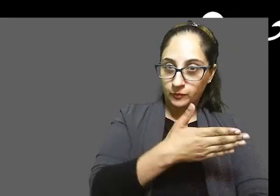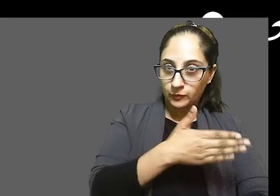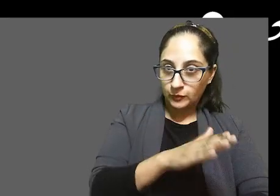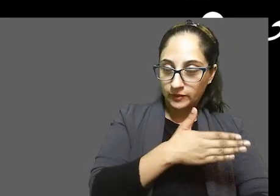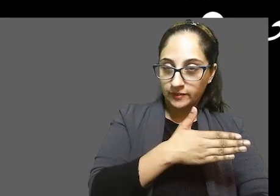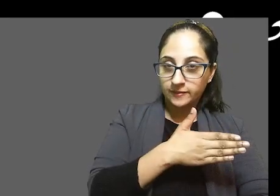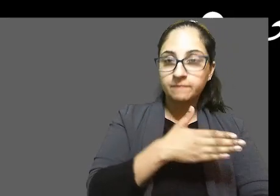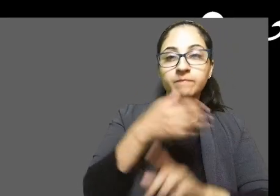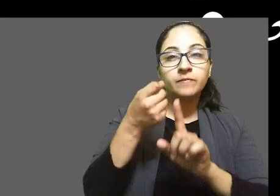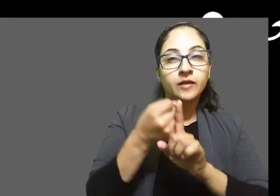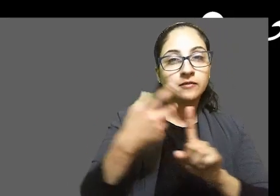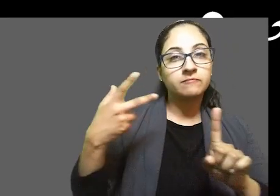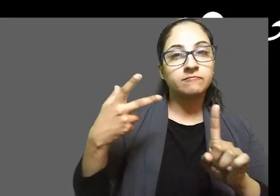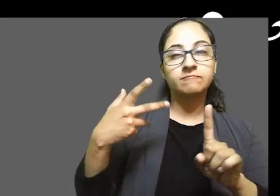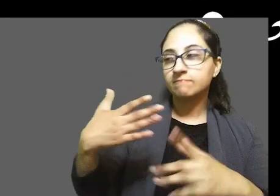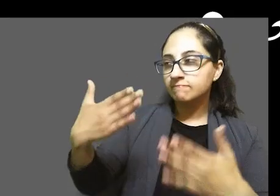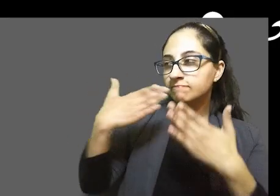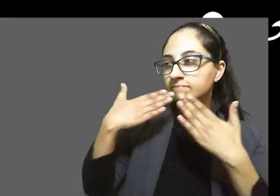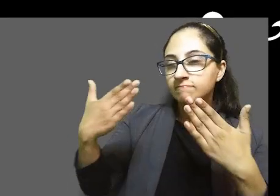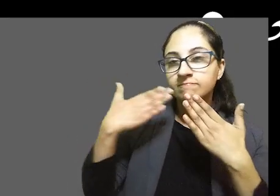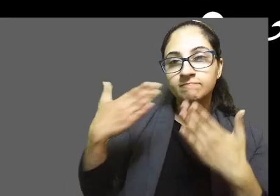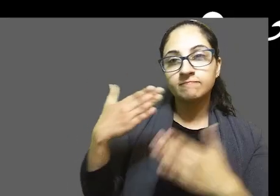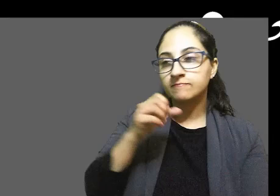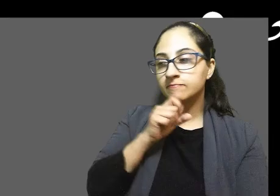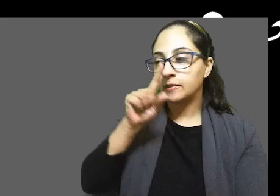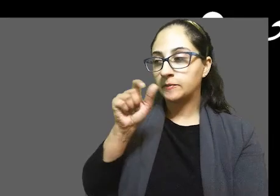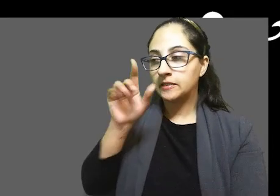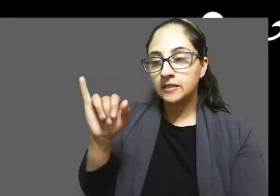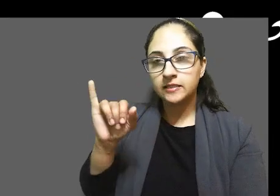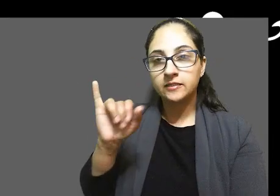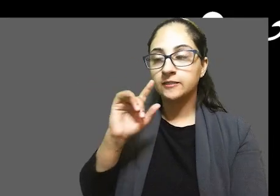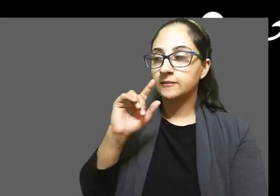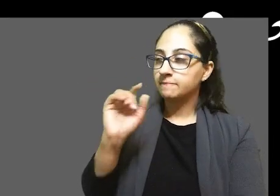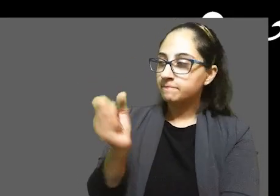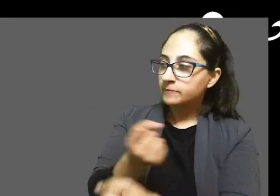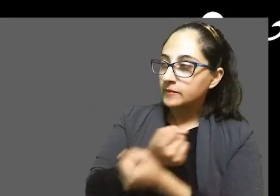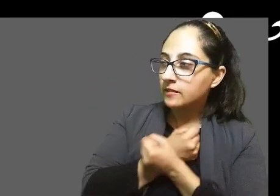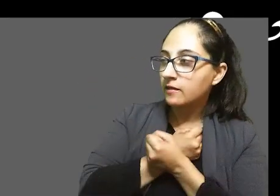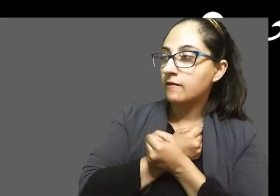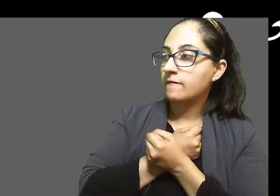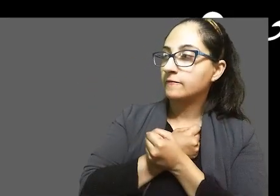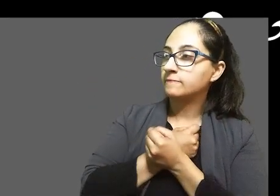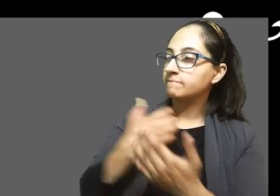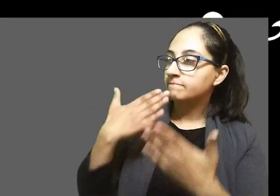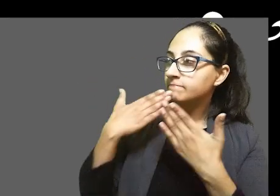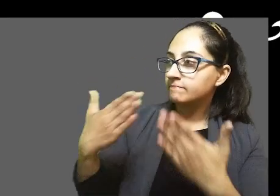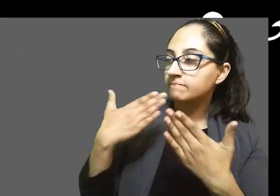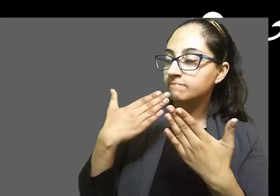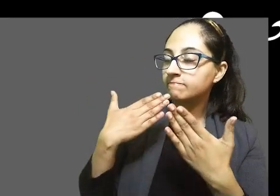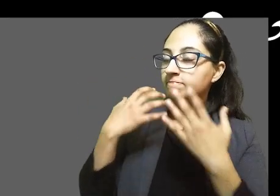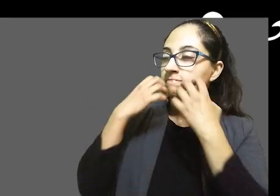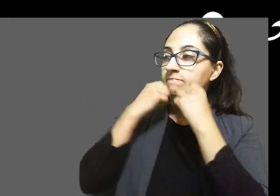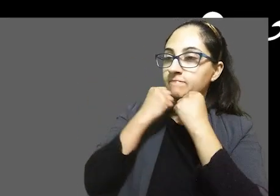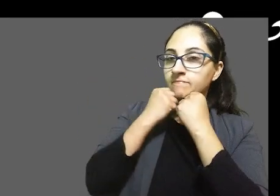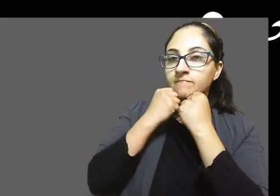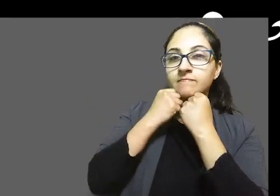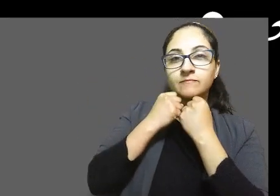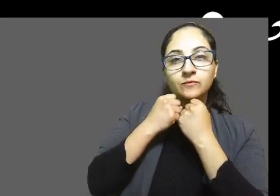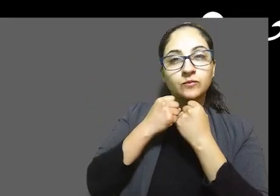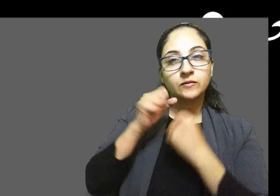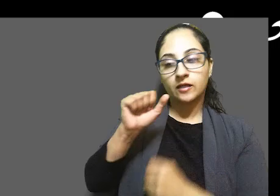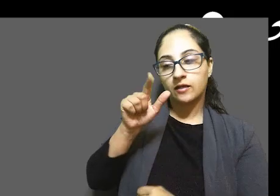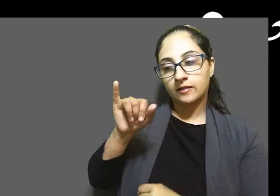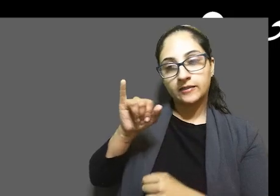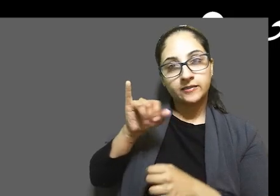to Ali, composed in the South Asian Sufi style of Qawwali music. Through this piece, the artist